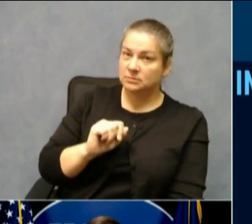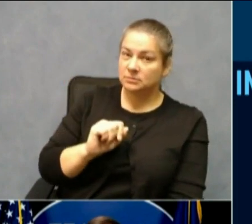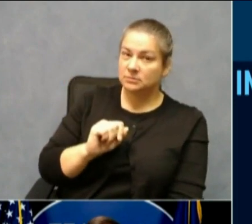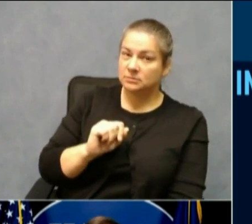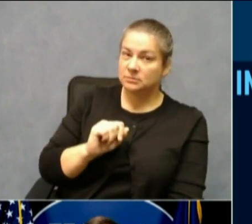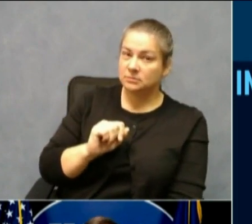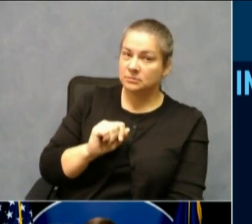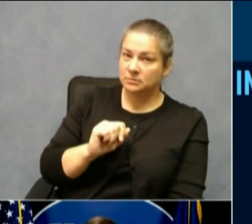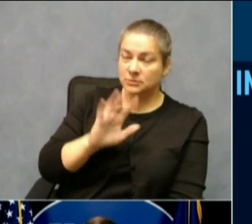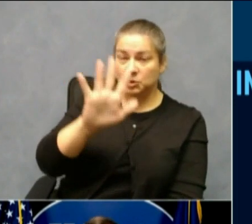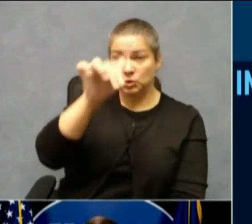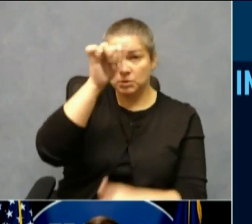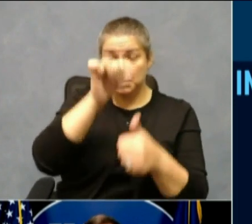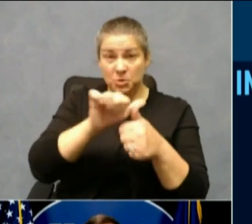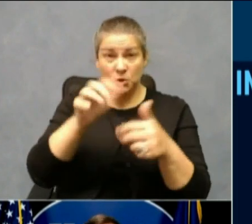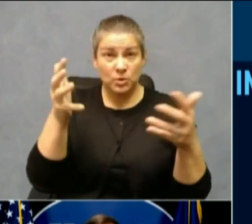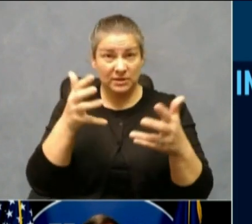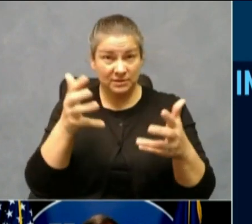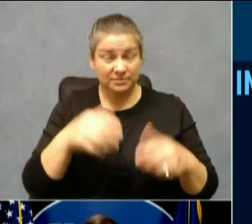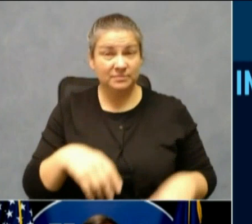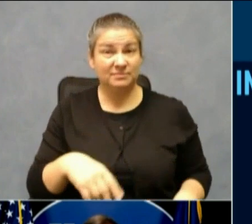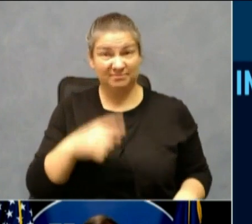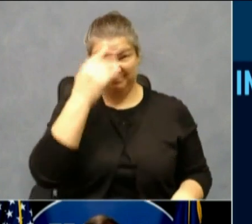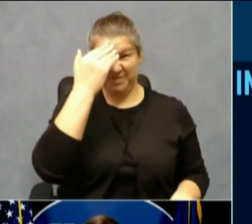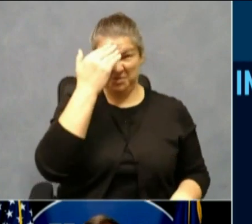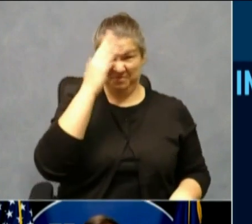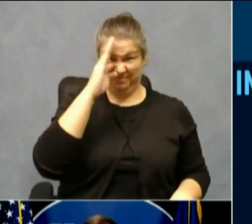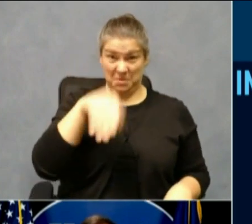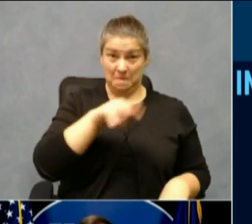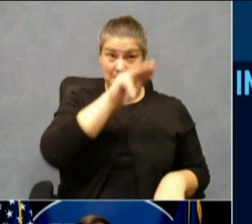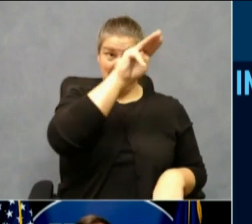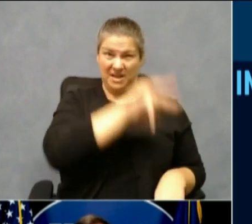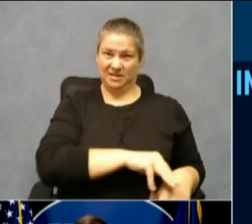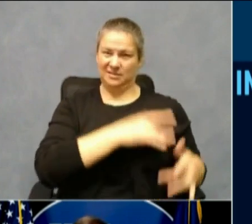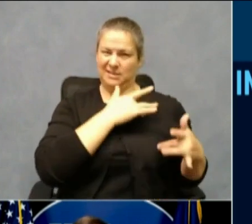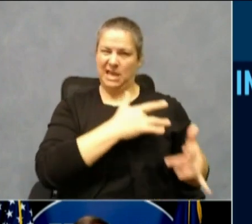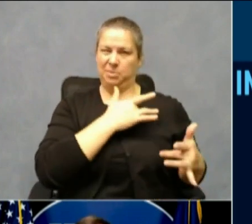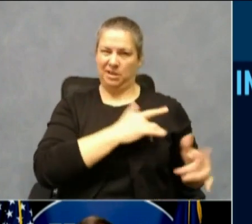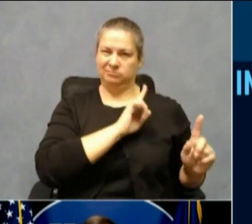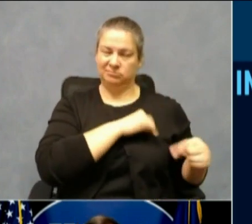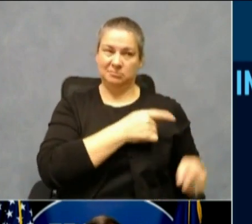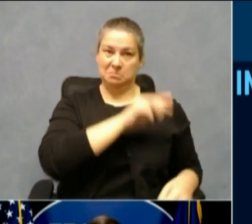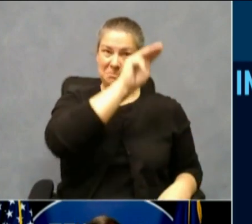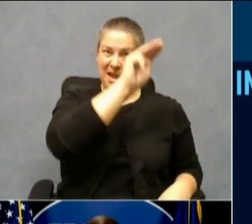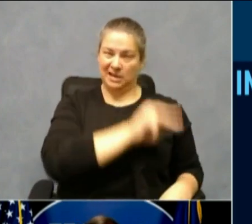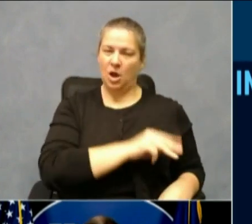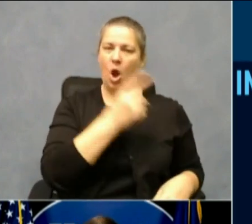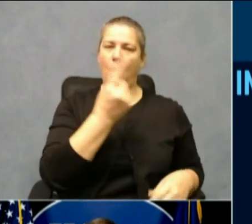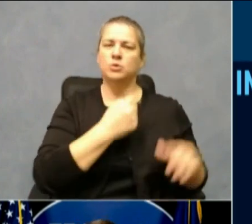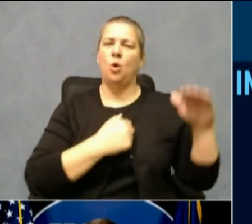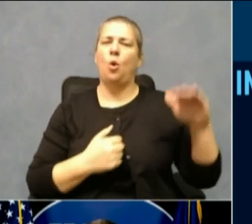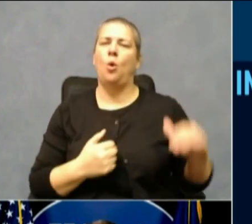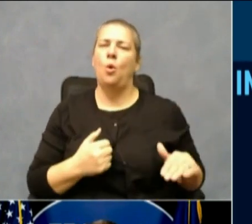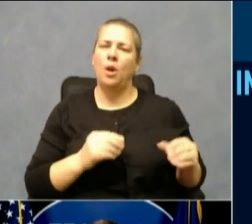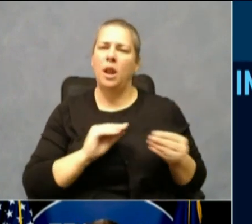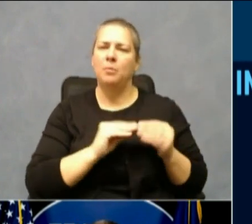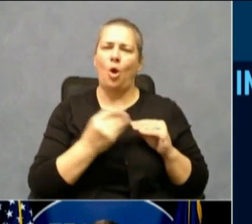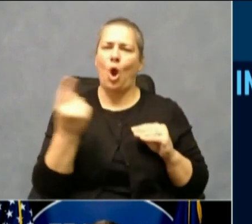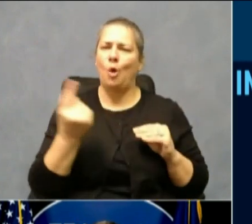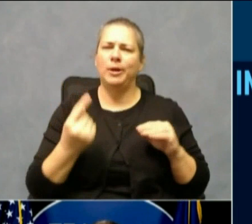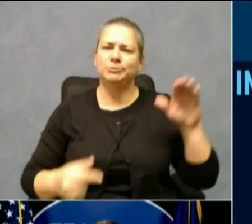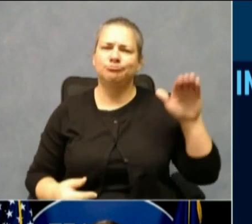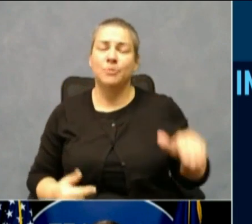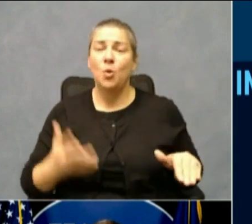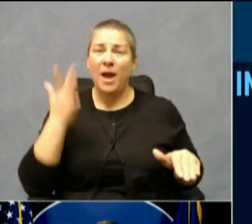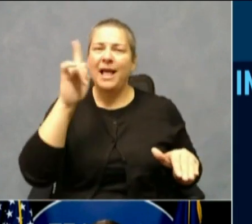Remember that Mondays are typically our lowest days and used to be our lowest by a lot because so many labs are closed on